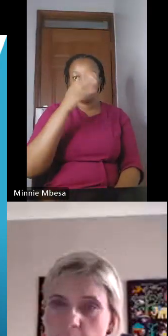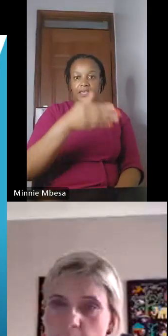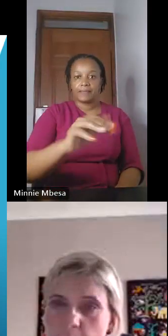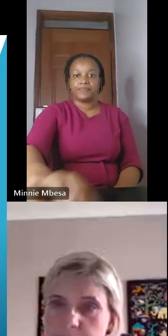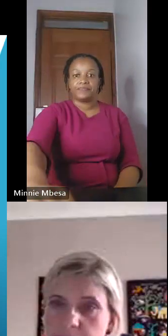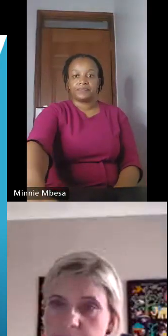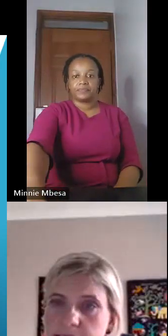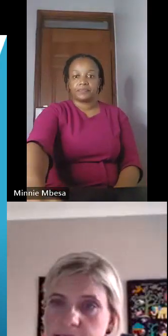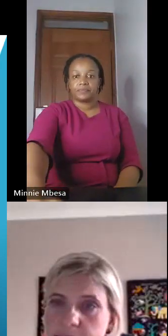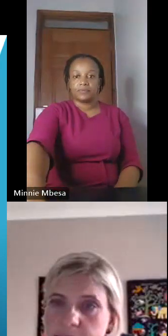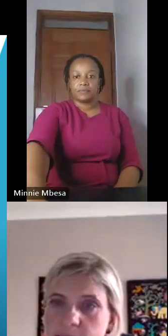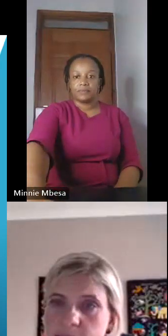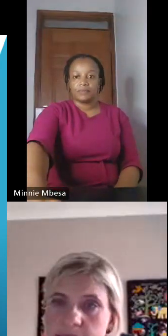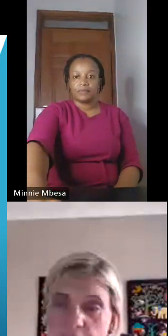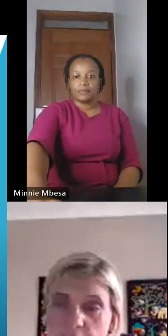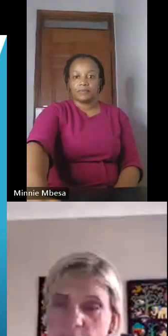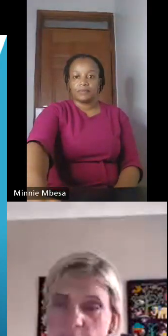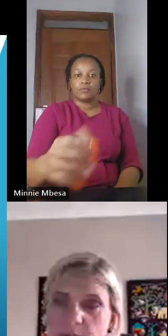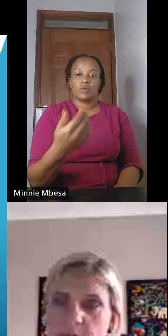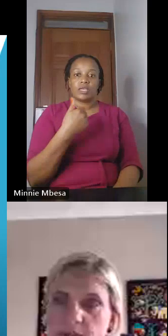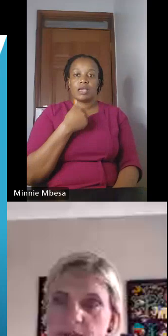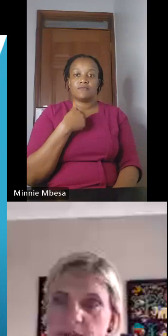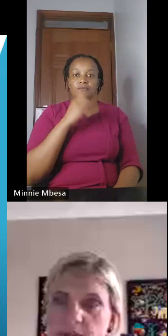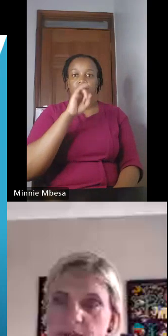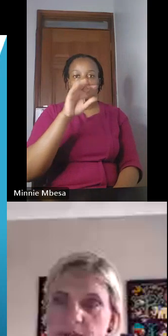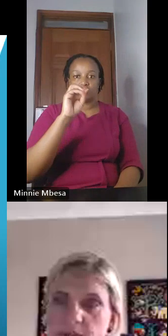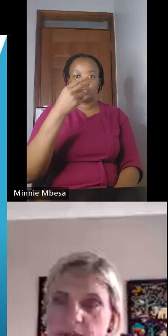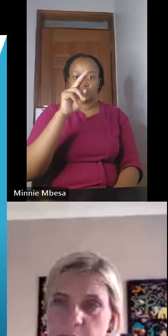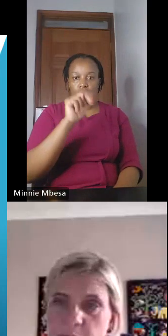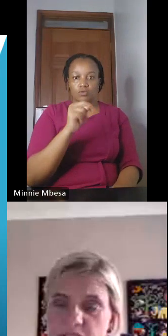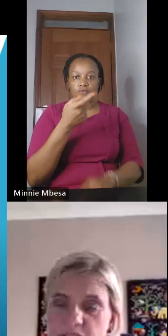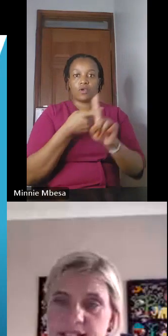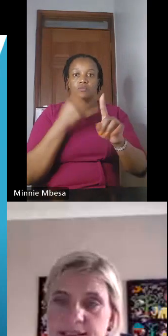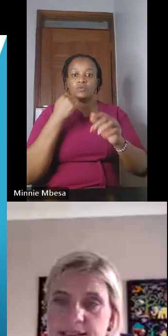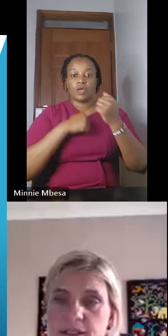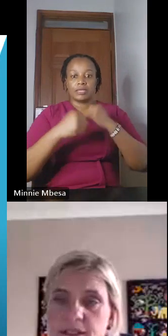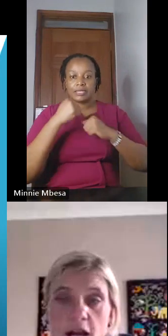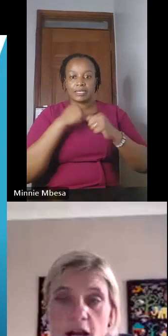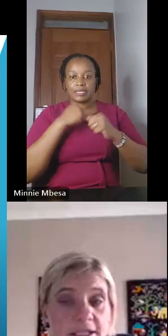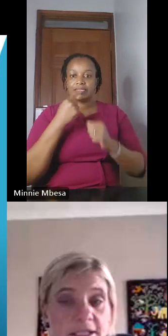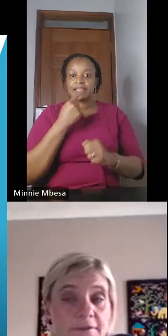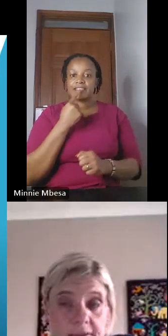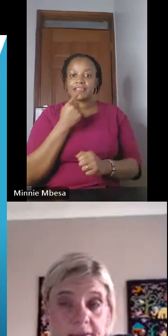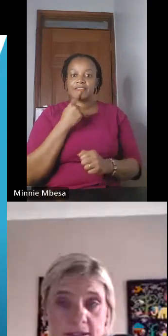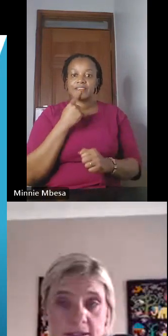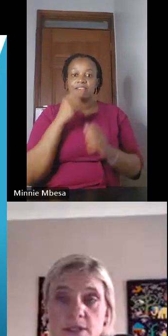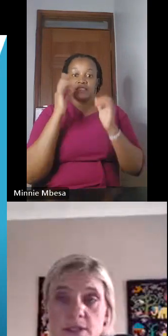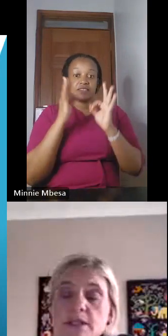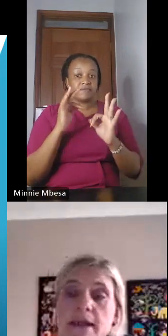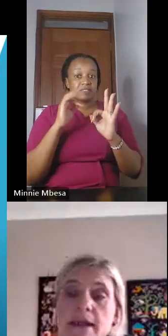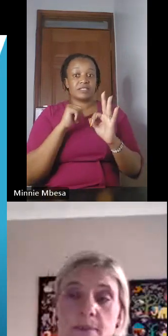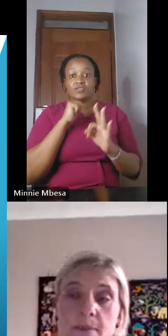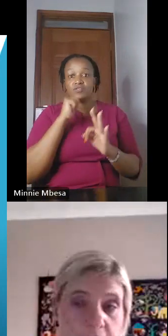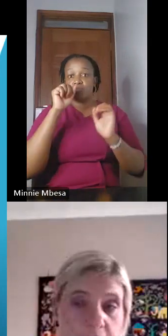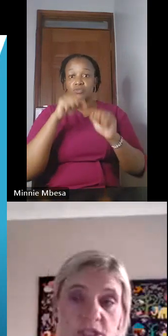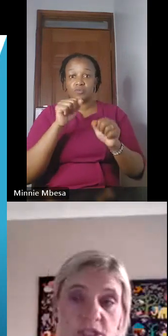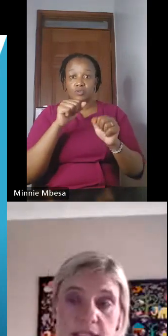Jean-Jules from Rwanda says, is it not possible to submit the English proficiency certificate after? I've answered that